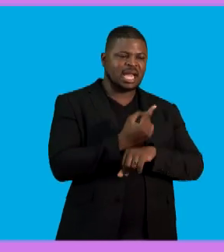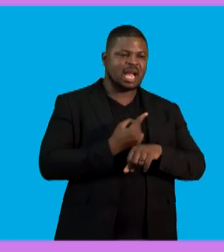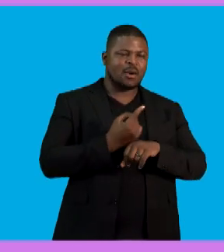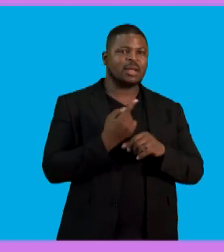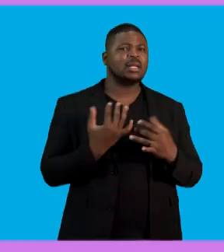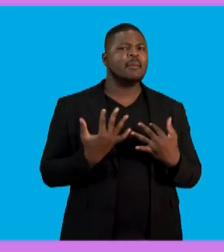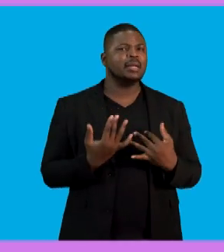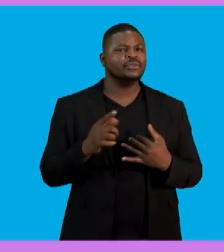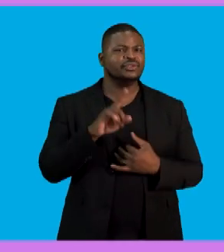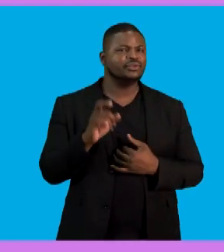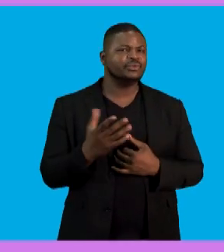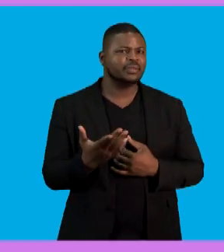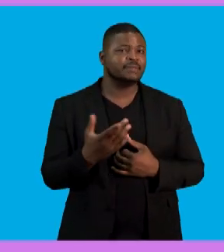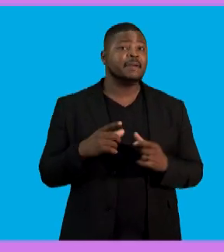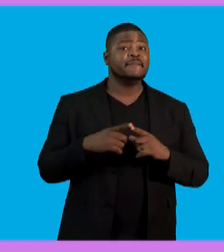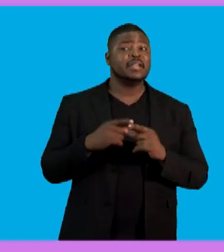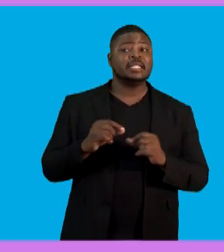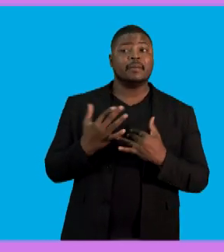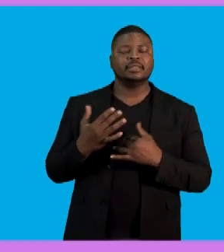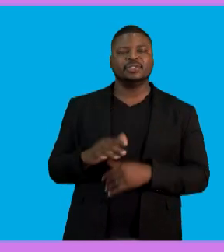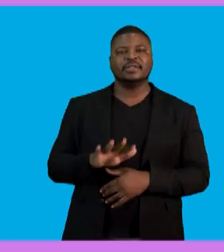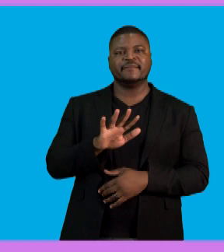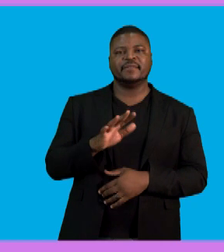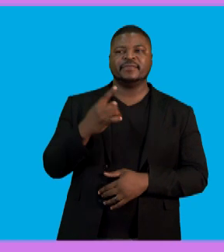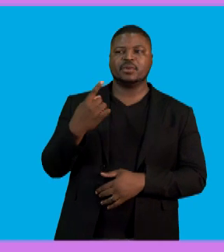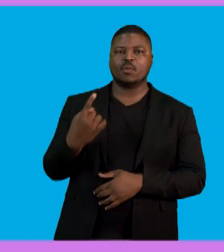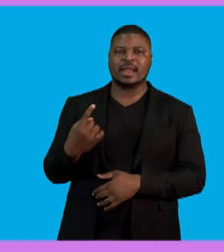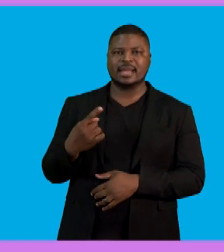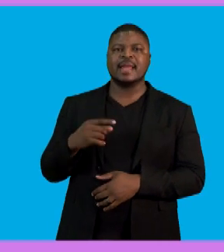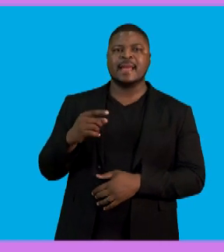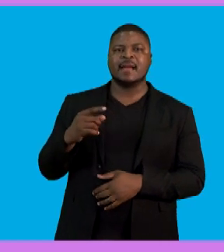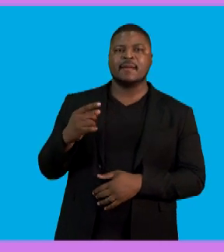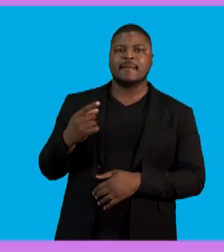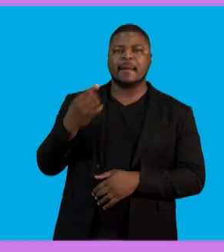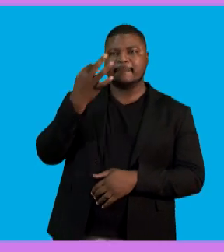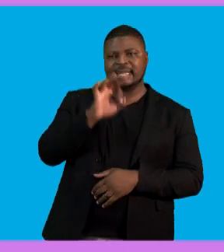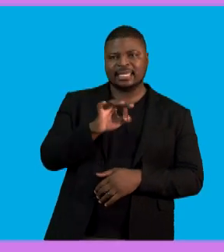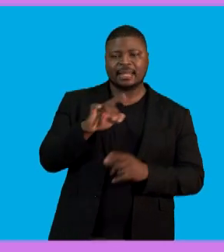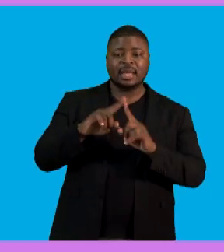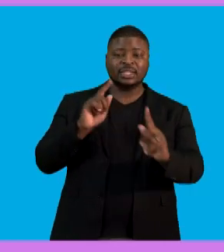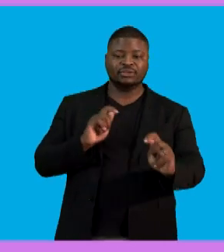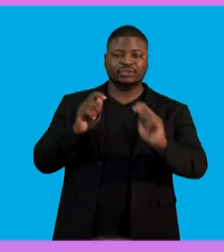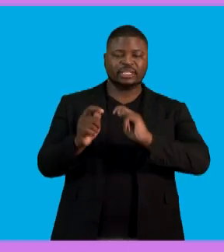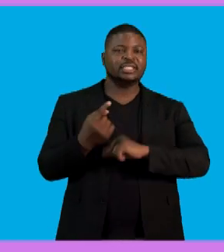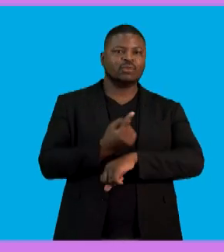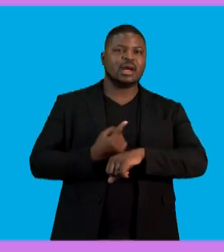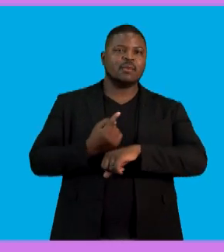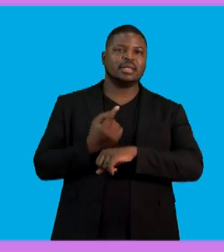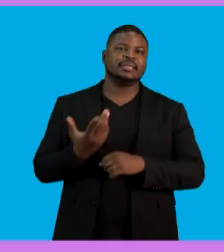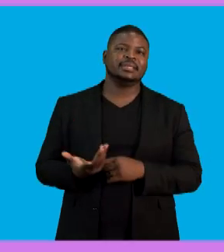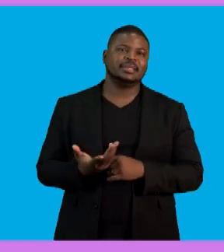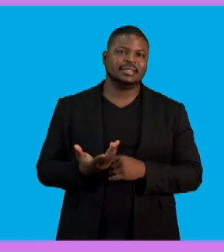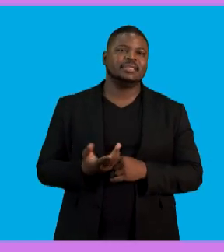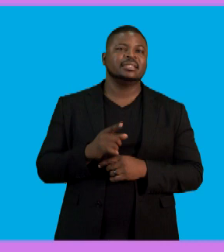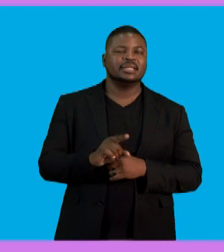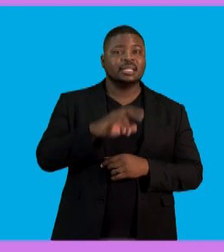51 minutes. That is his duration. And then they want this in hours. How do we convert from minutes to hours? We have to, from